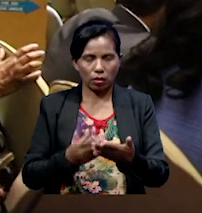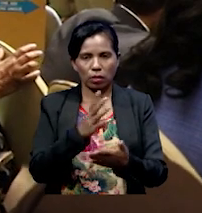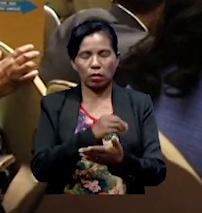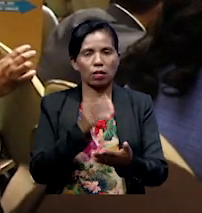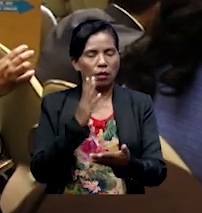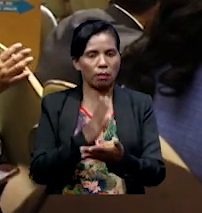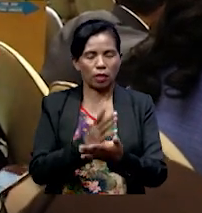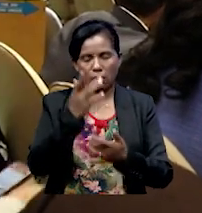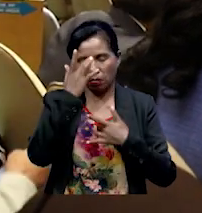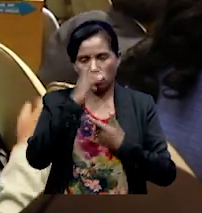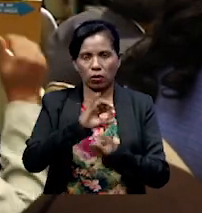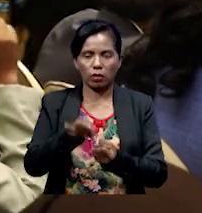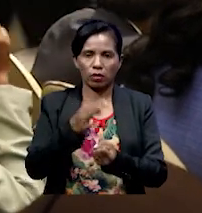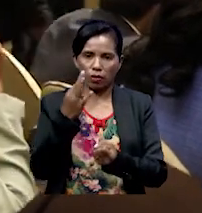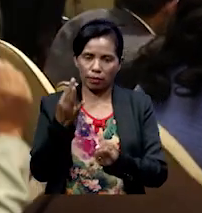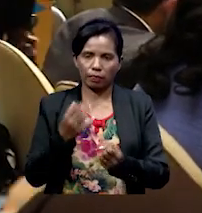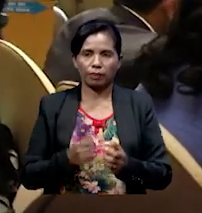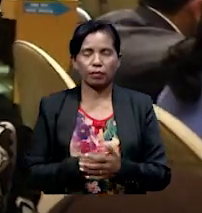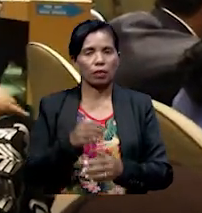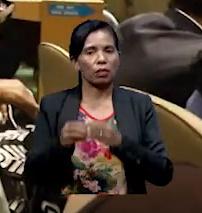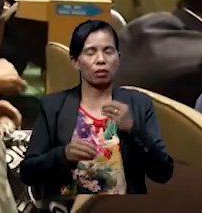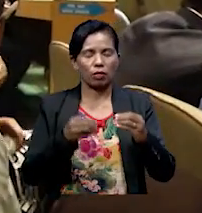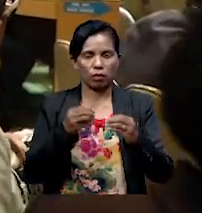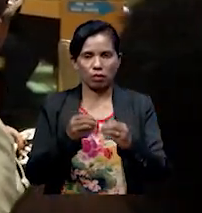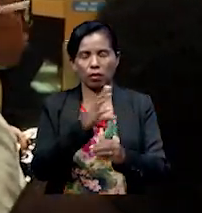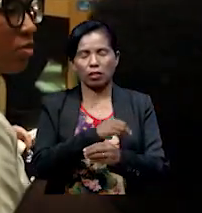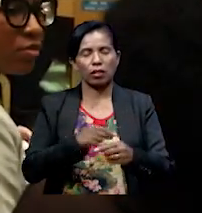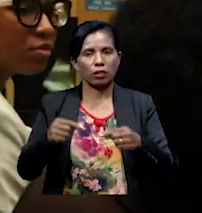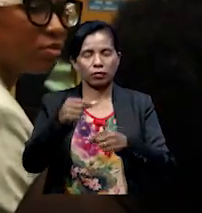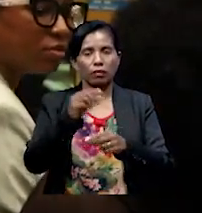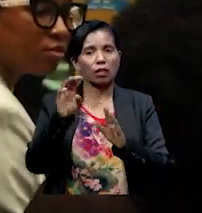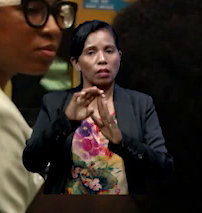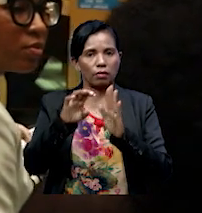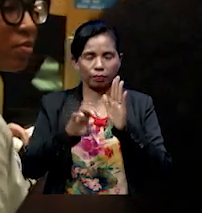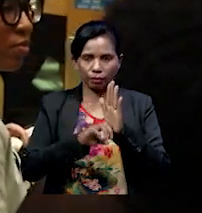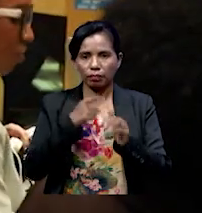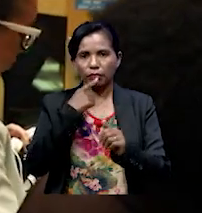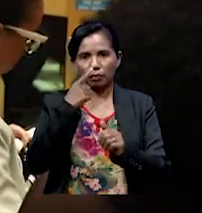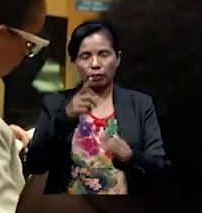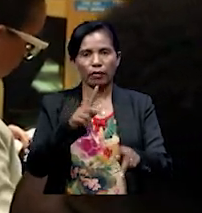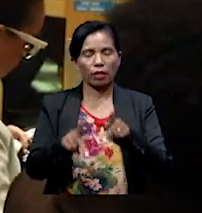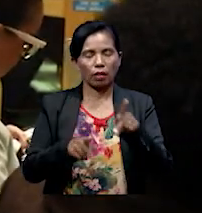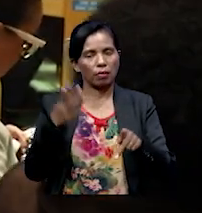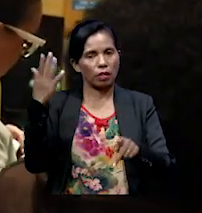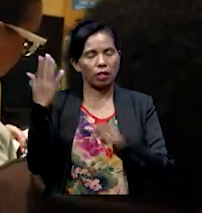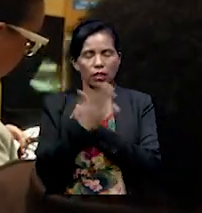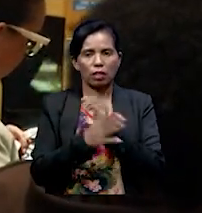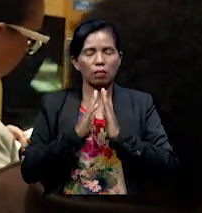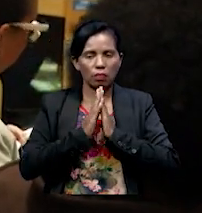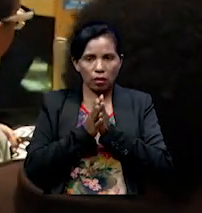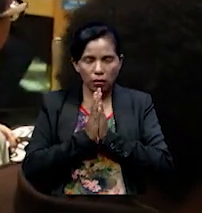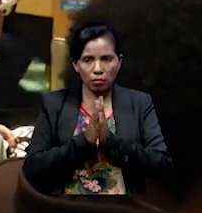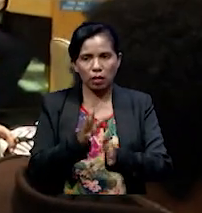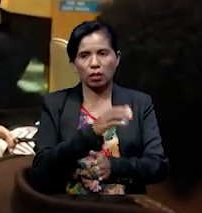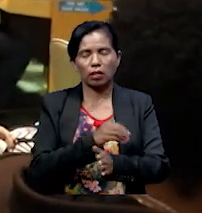combate Covid sa Nuloresin Sia. Relaciona o contexto global, chefe Estado Hateten, população em Myanmar sente trai no